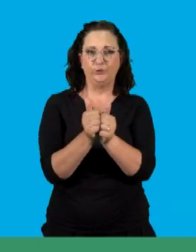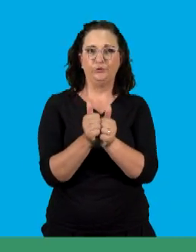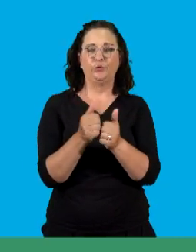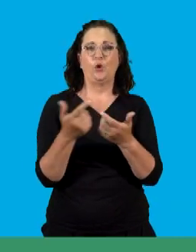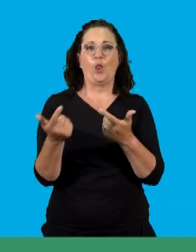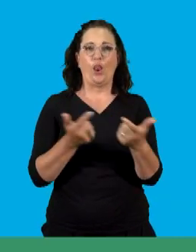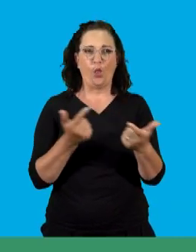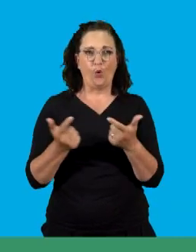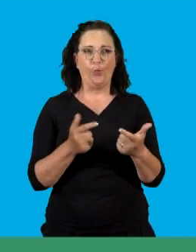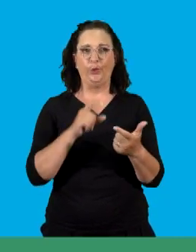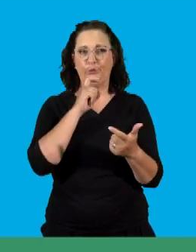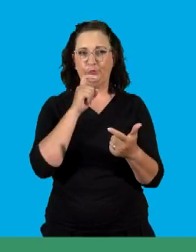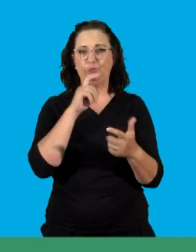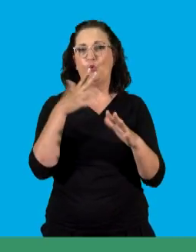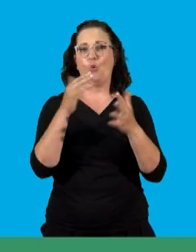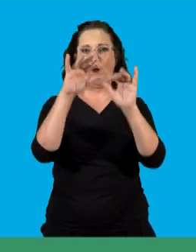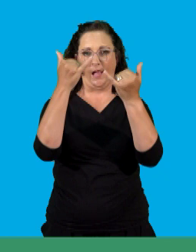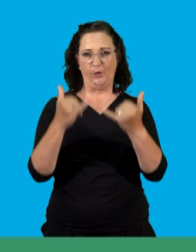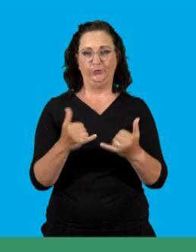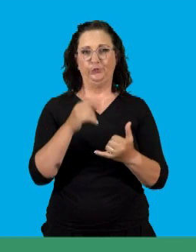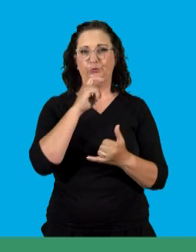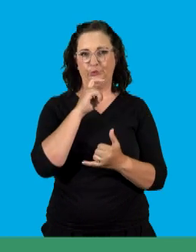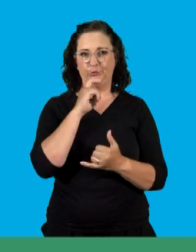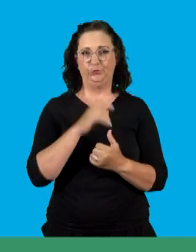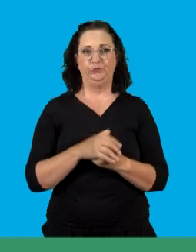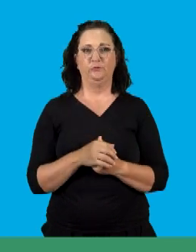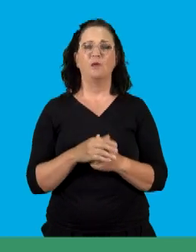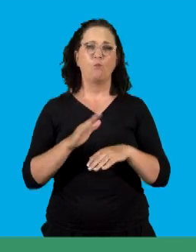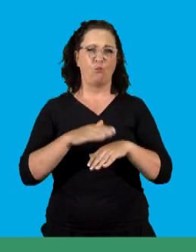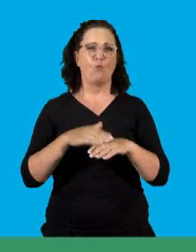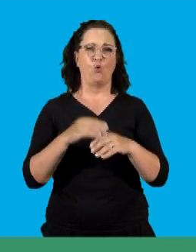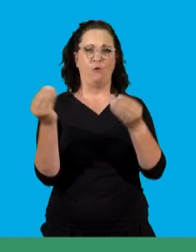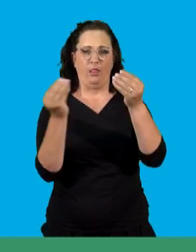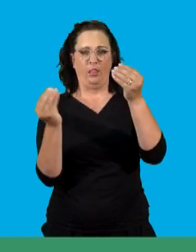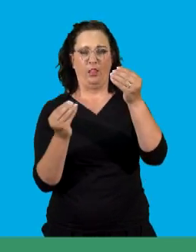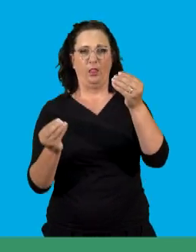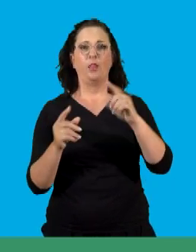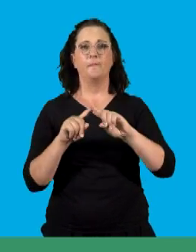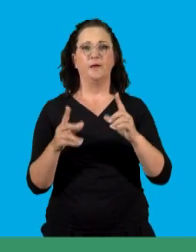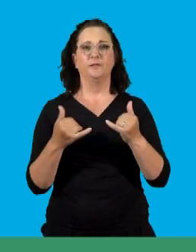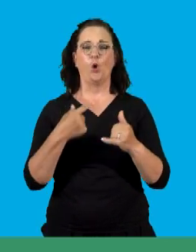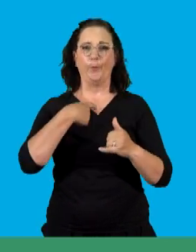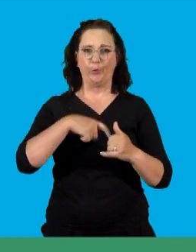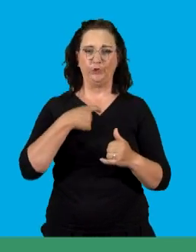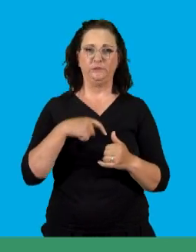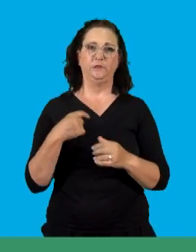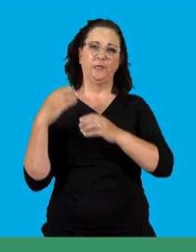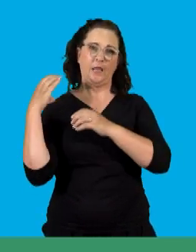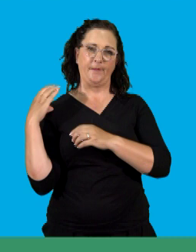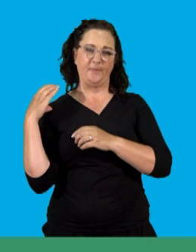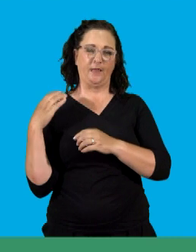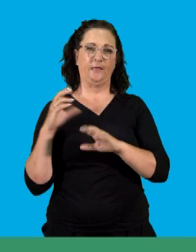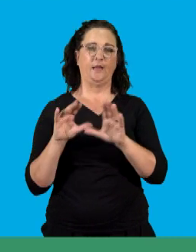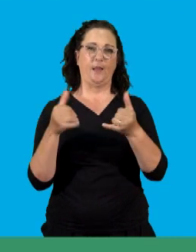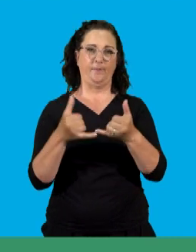associations such as lawyers and accountants, etc. There are others as well that use the personal liability company. So one thing